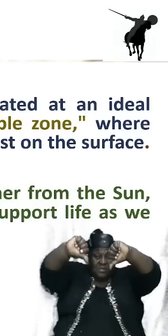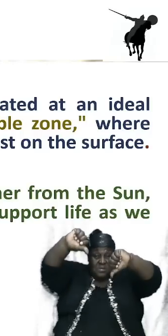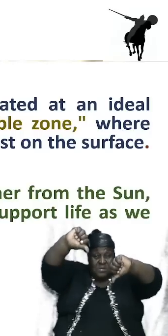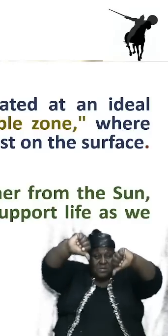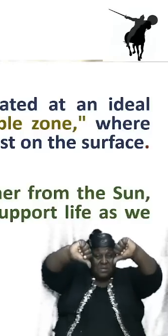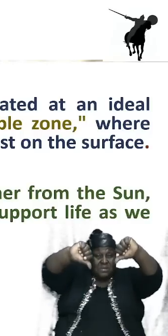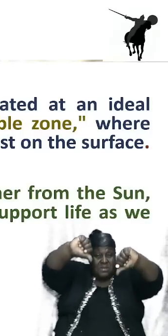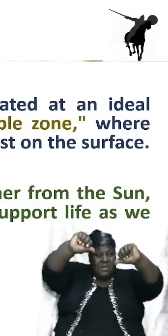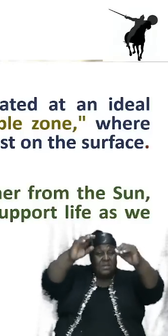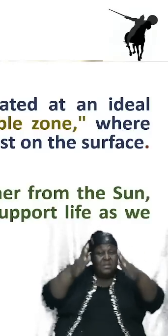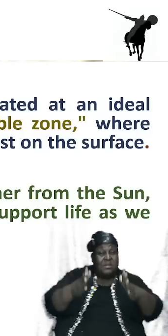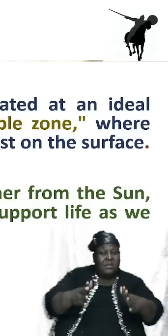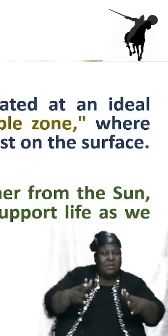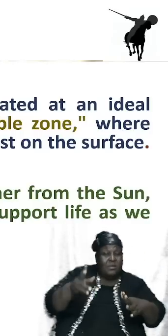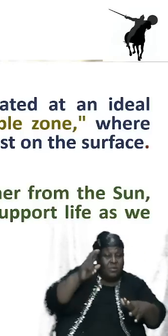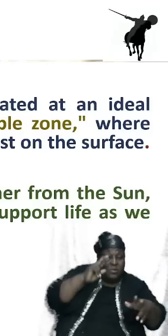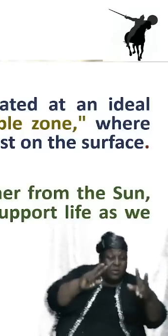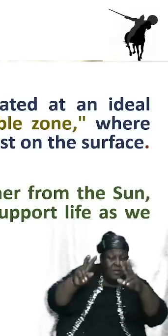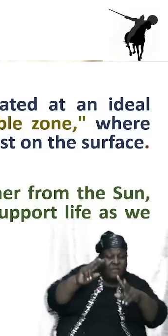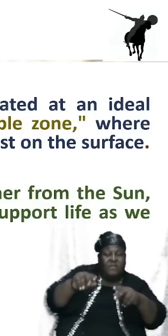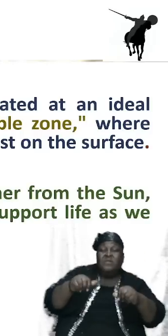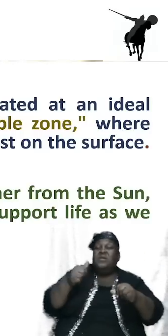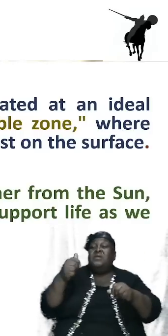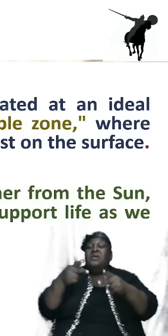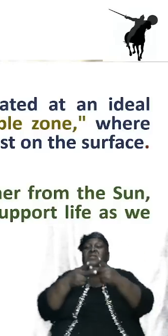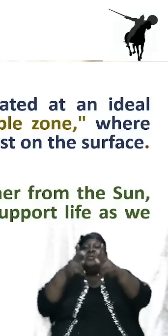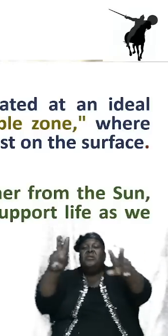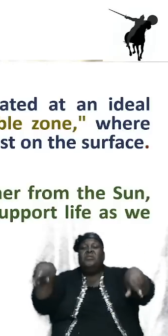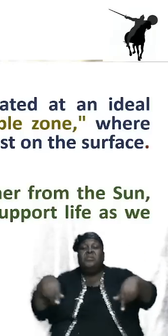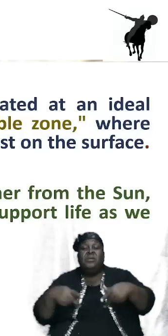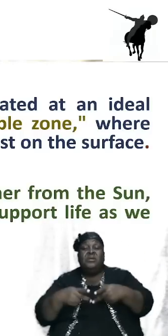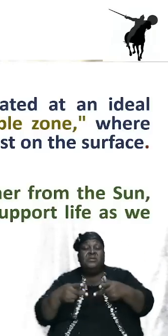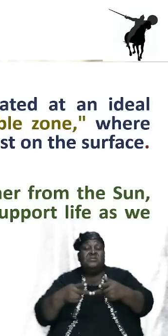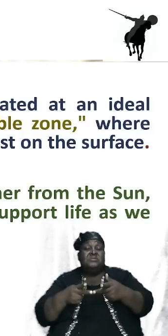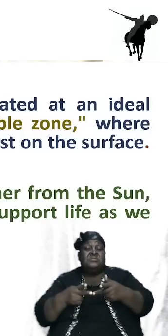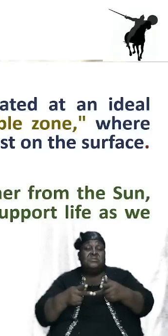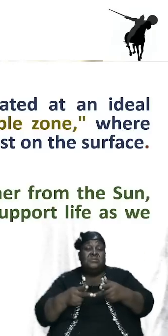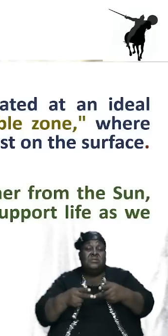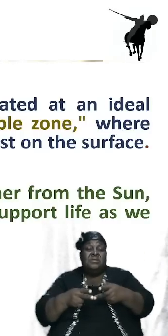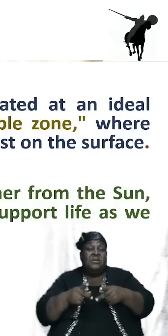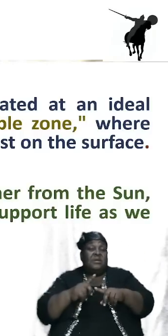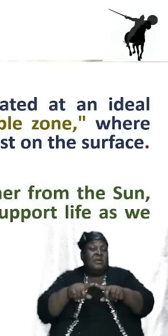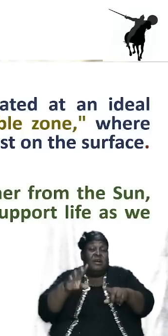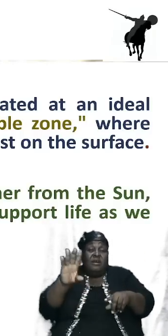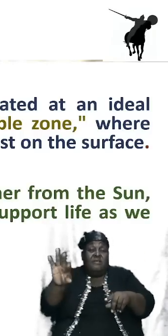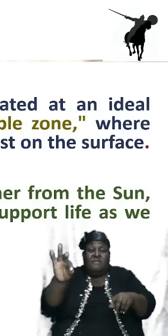for another place that they say that man can exist, to this very day, they